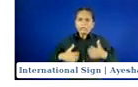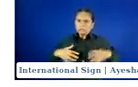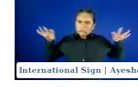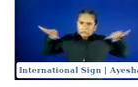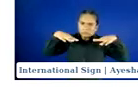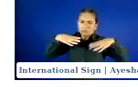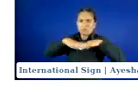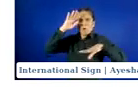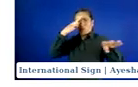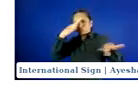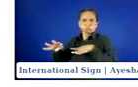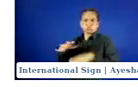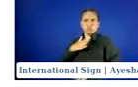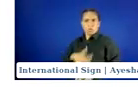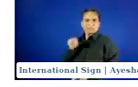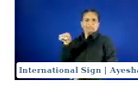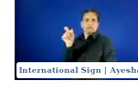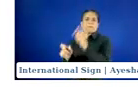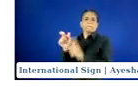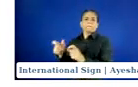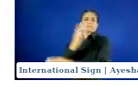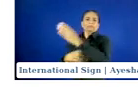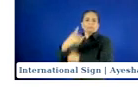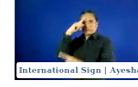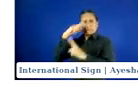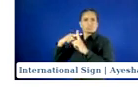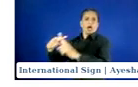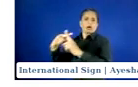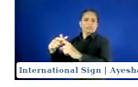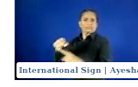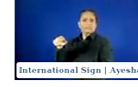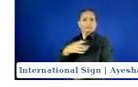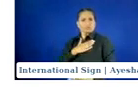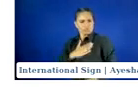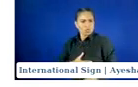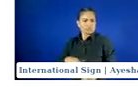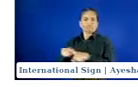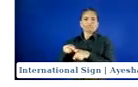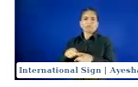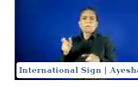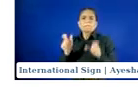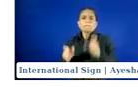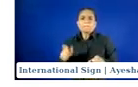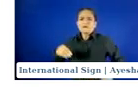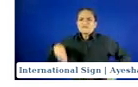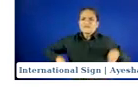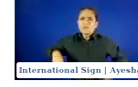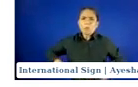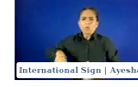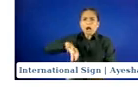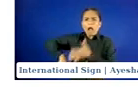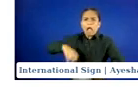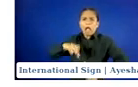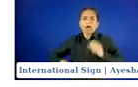been enlisted in the law. And the need now to have a very robust disability MI system was